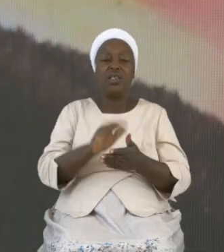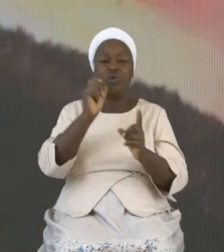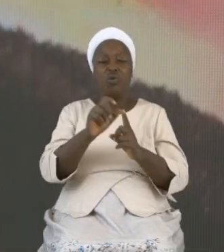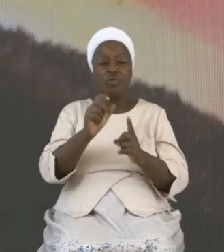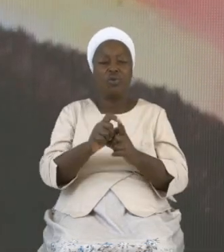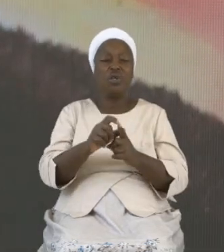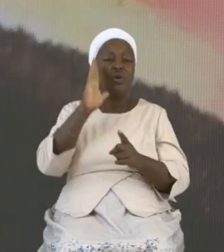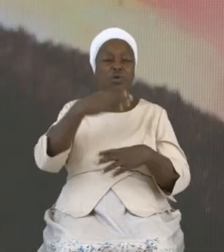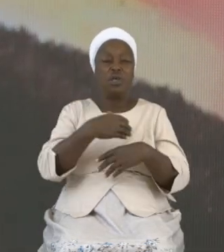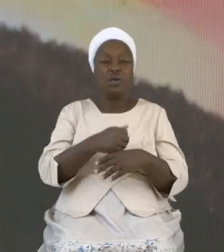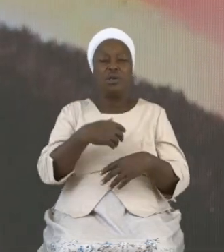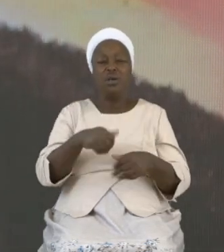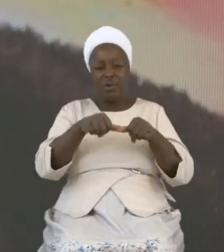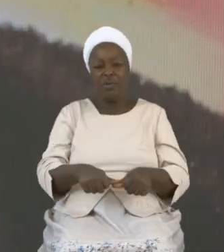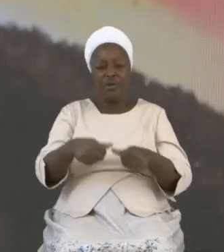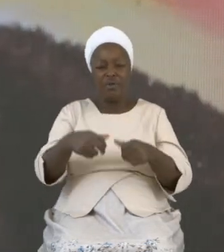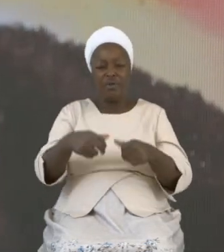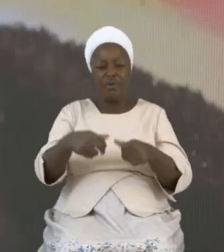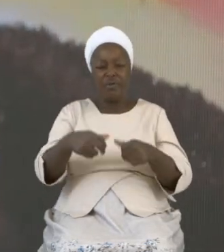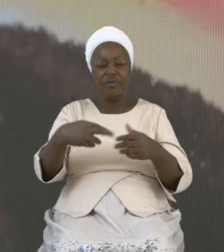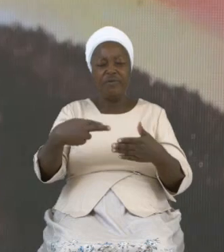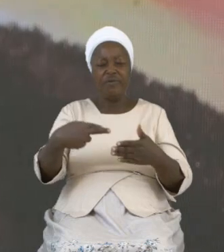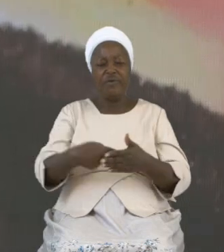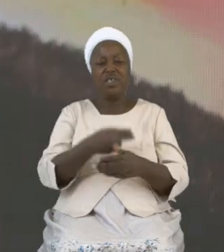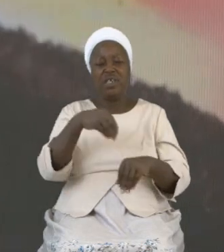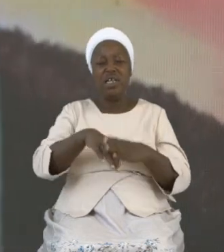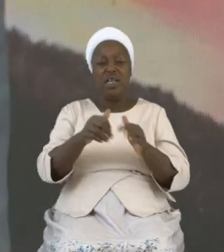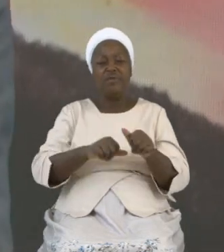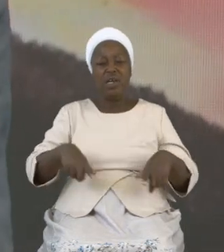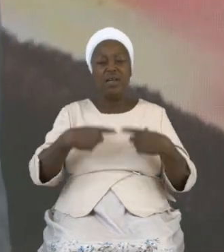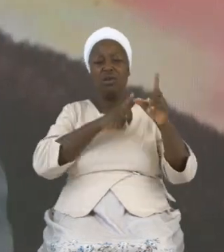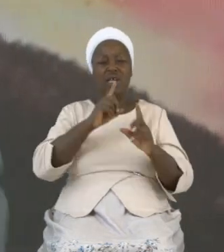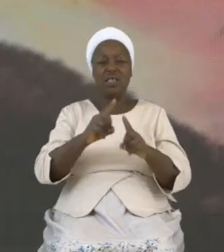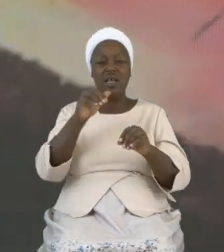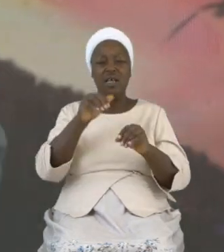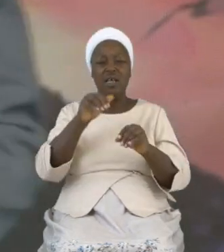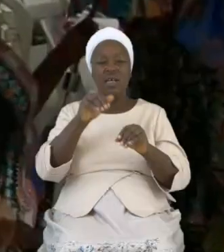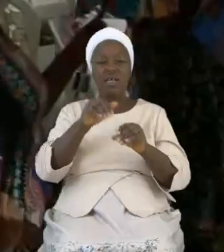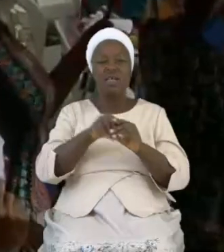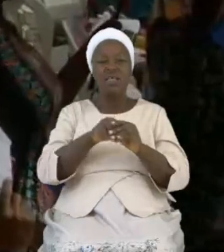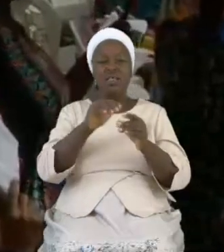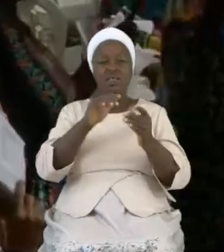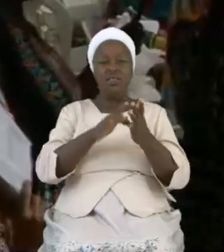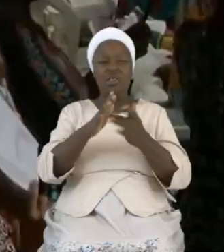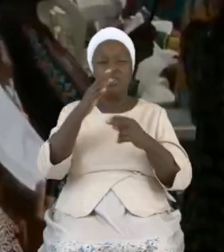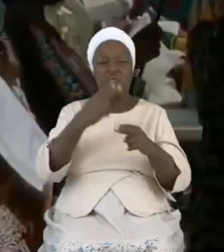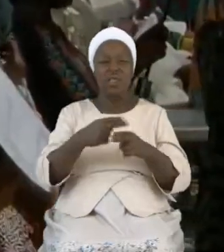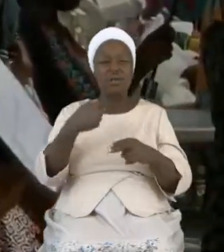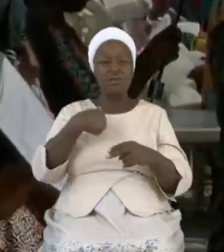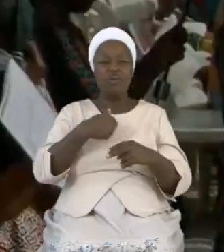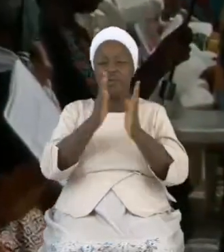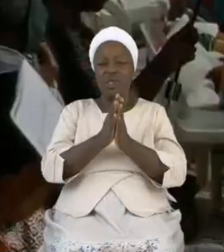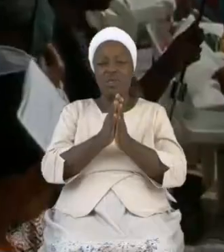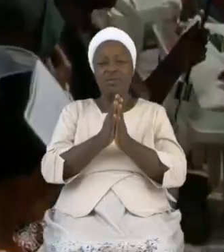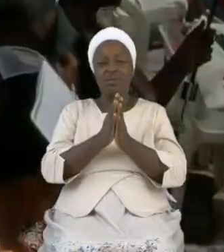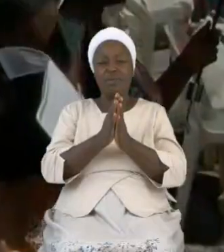life. Thank you, Lord, for the answer. In Jesus' name we pray. Give me a good,